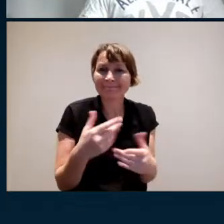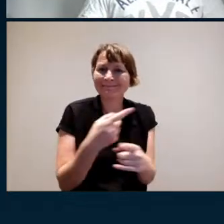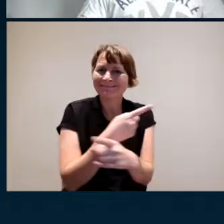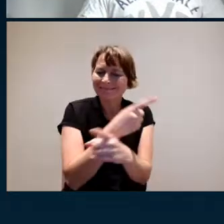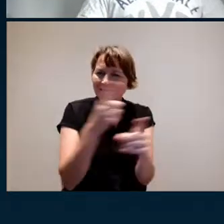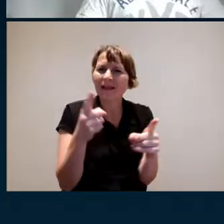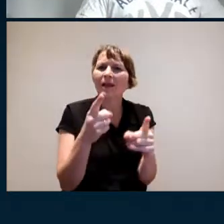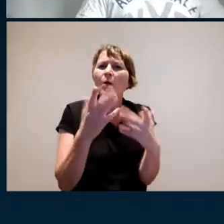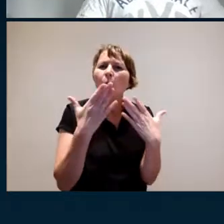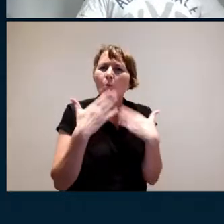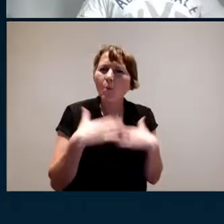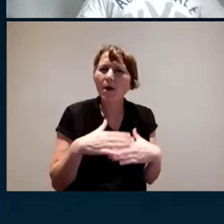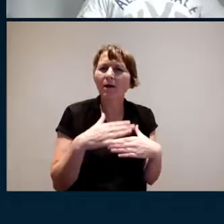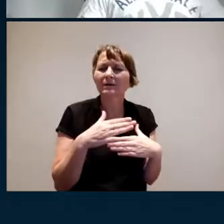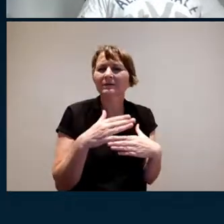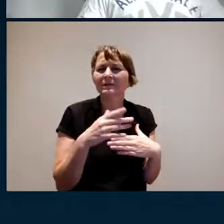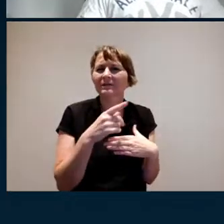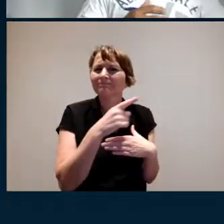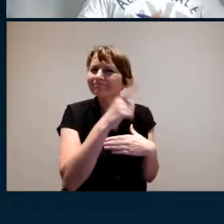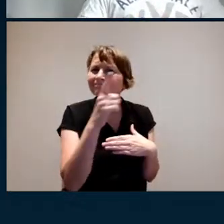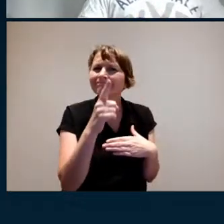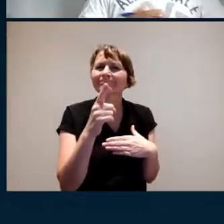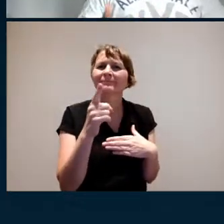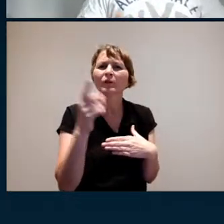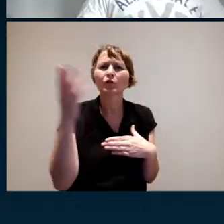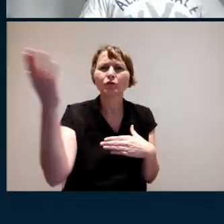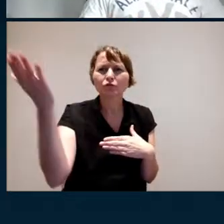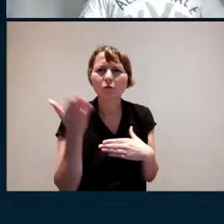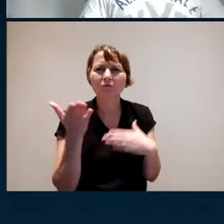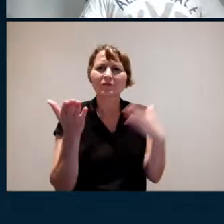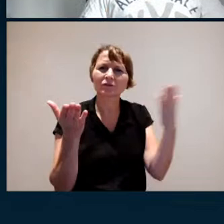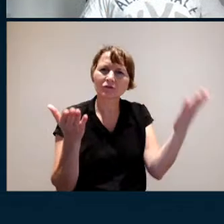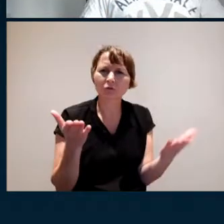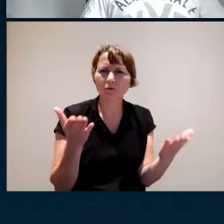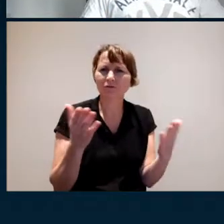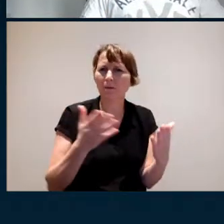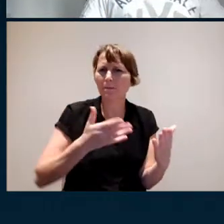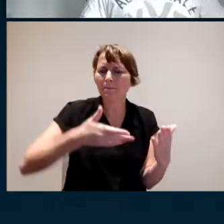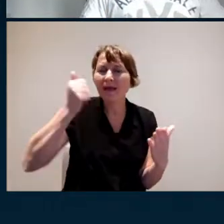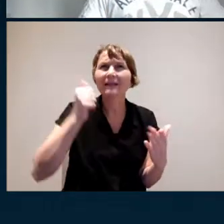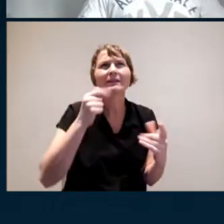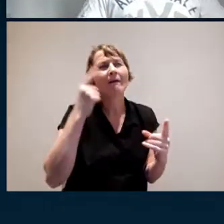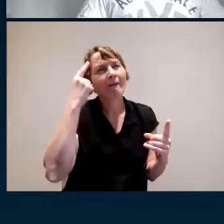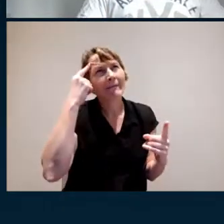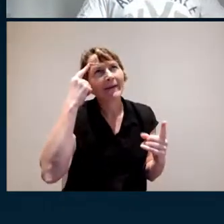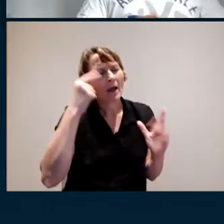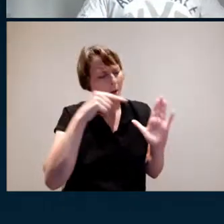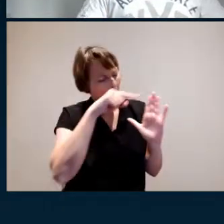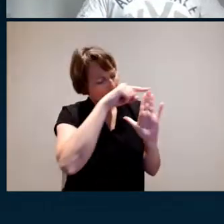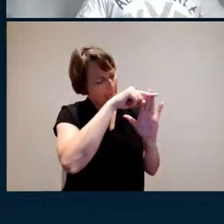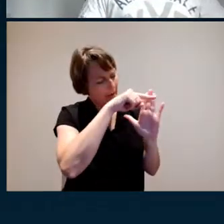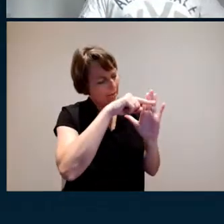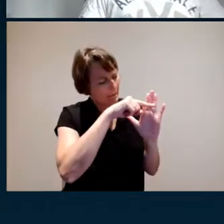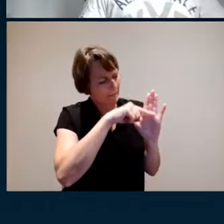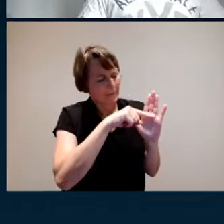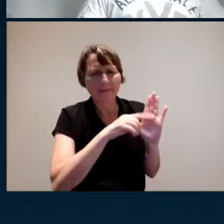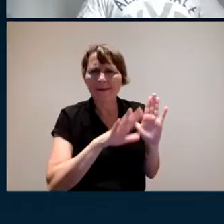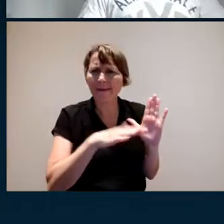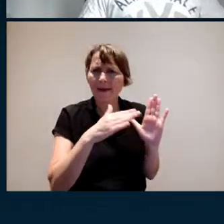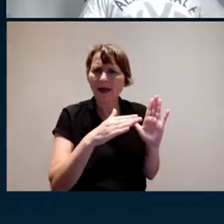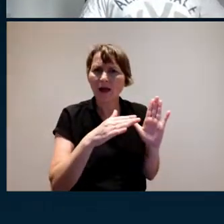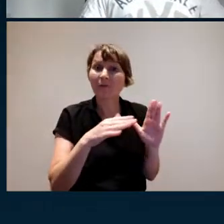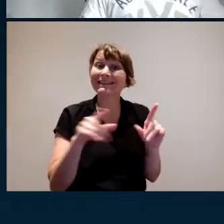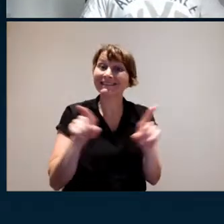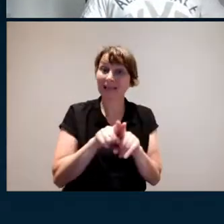extending those services or extending those models and principles, typically Azure resources out